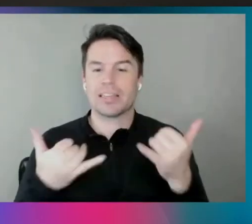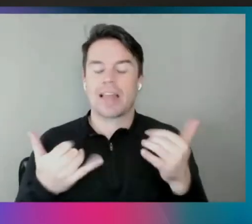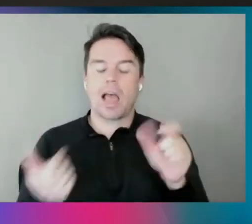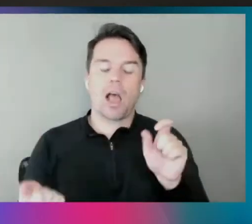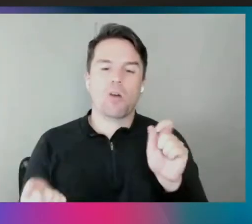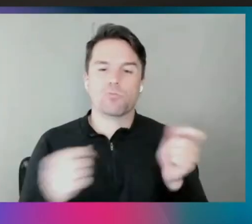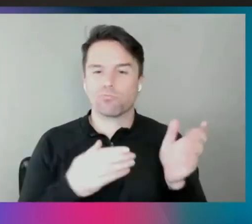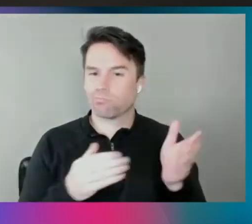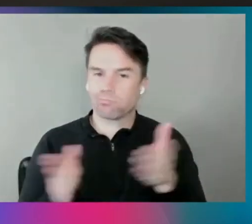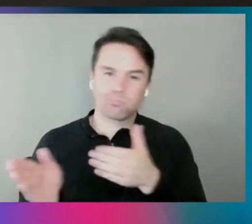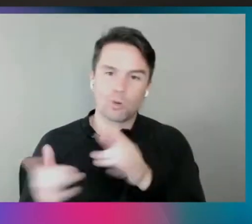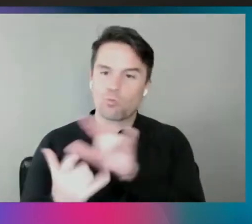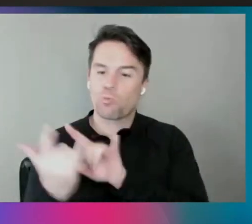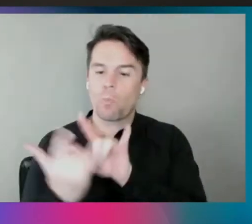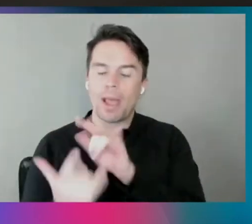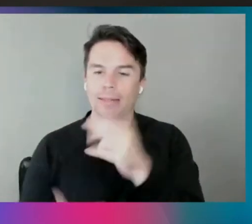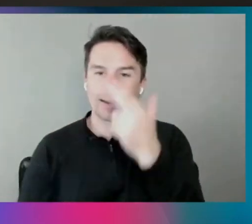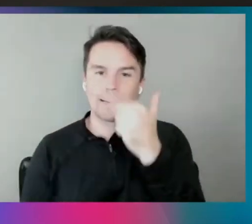what your